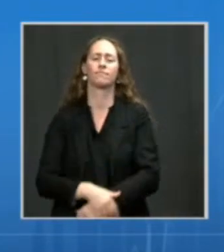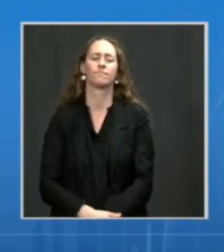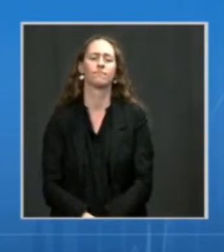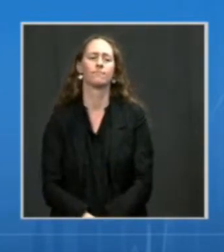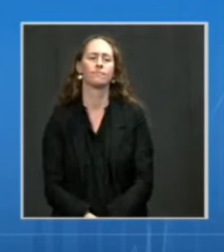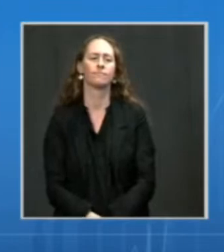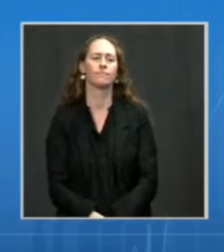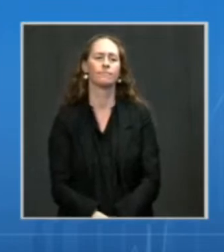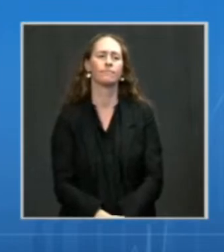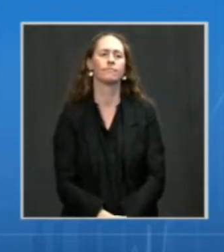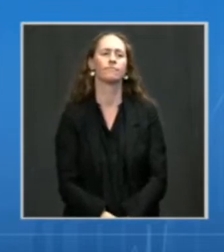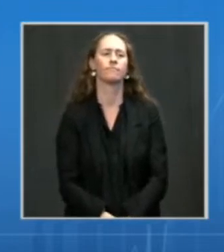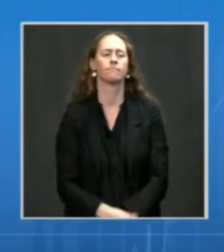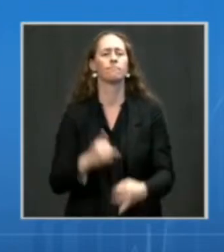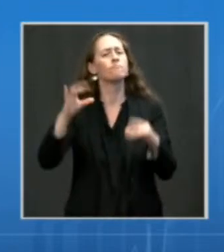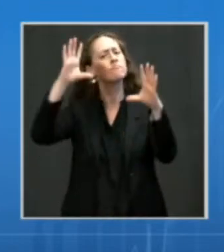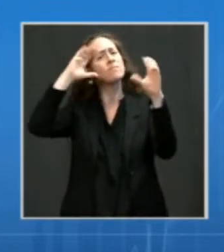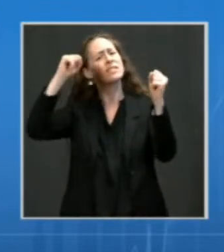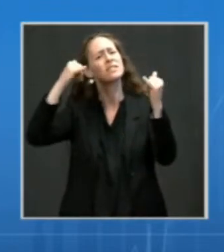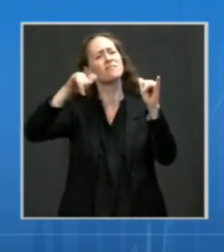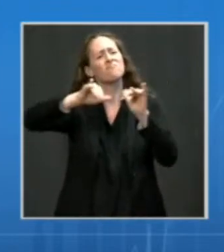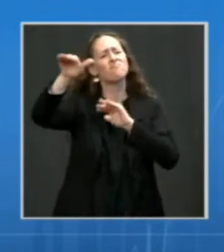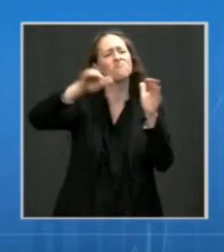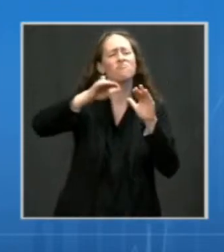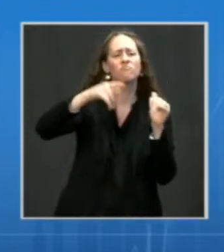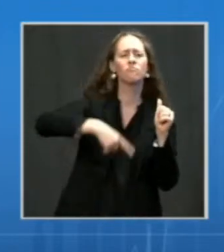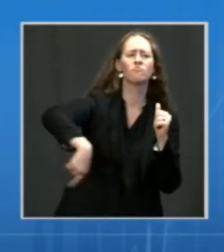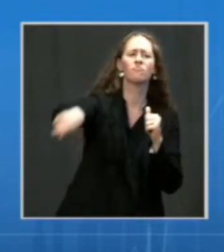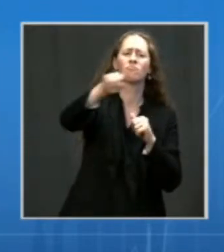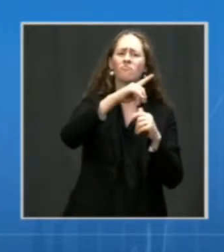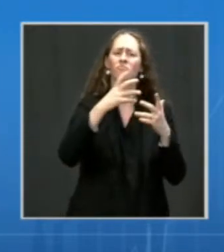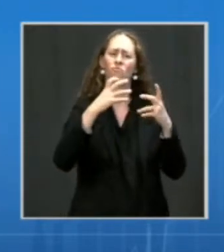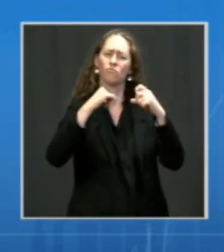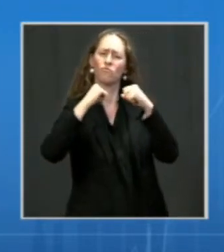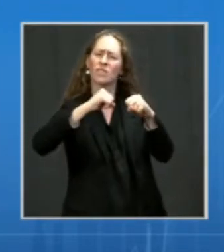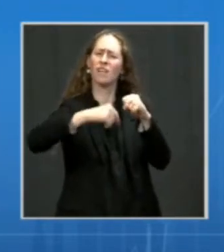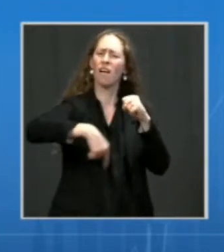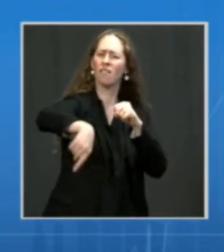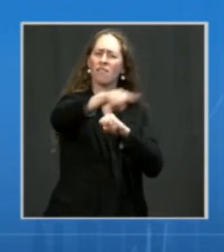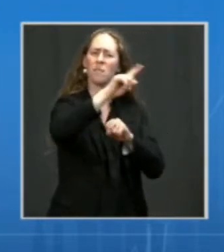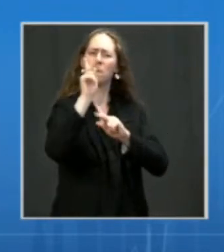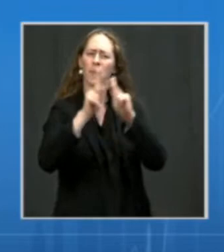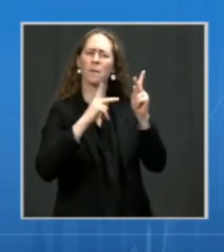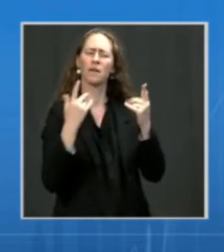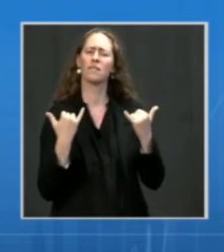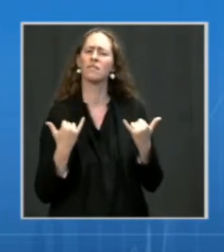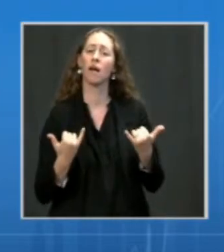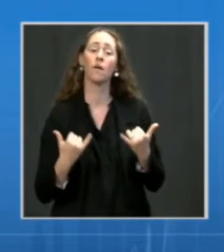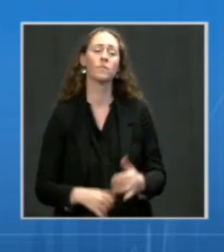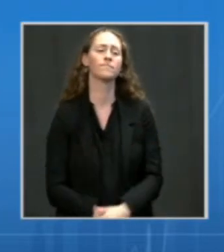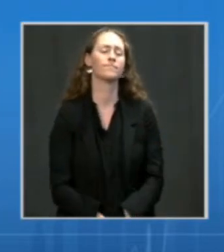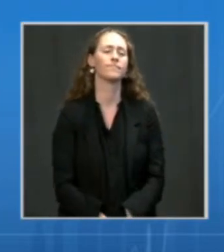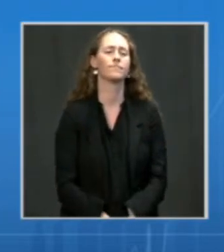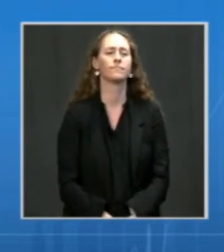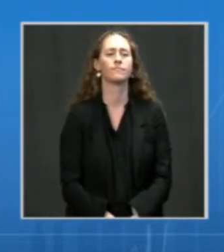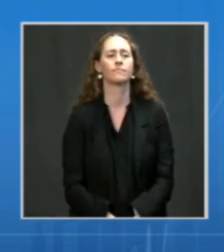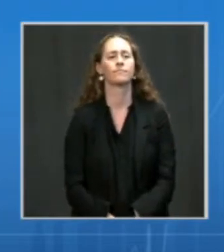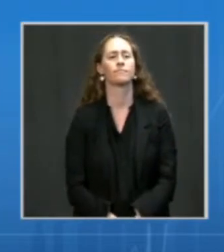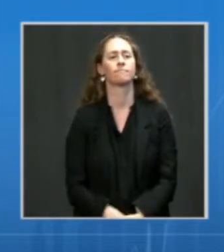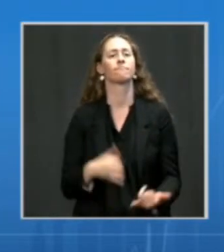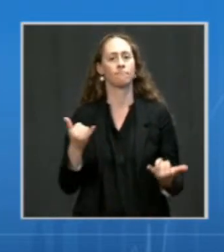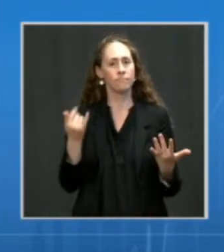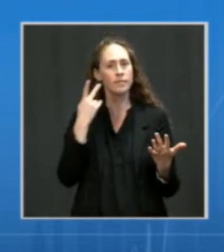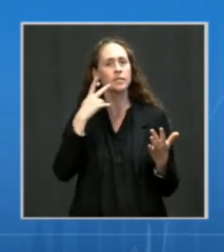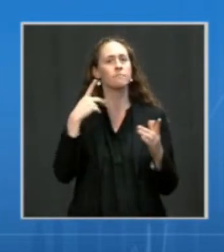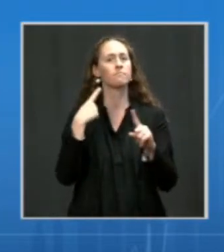people signed up during this. I want to thank everybody on my website. Jennifer Emery became a new member.